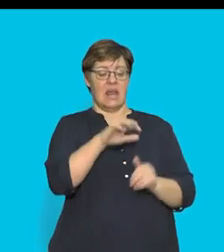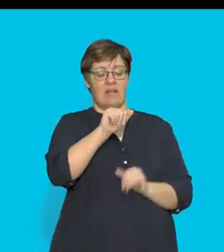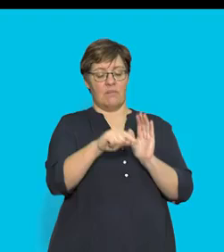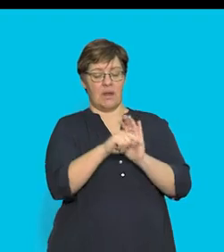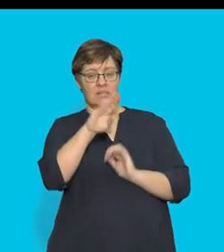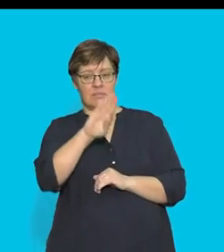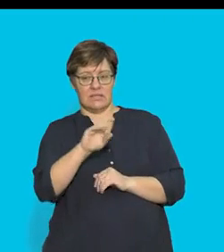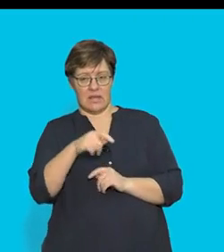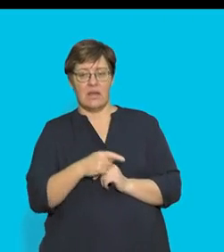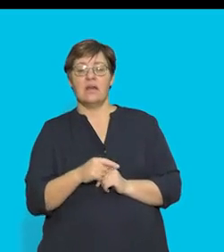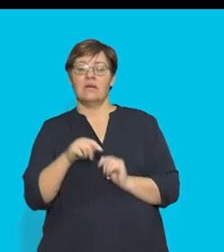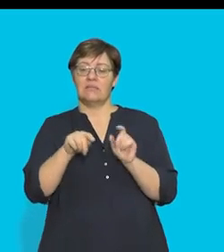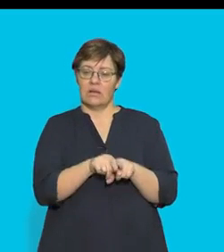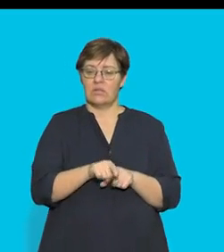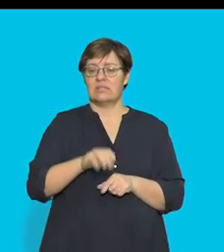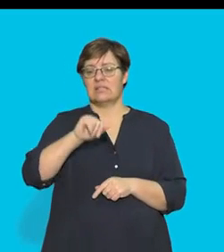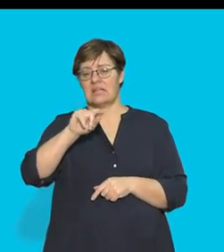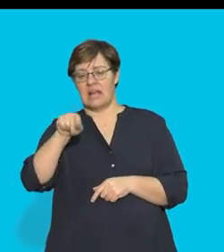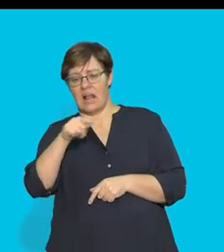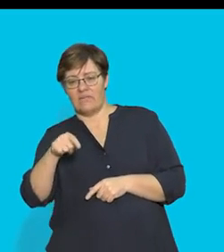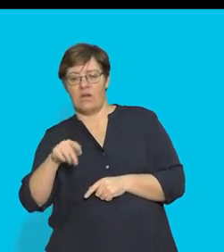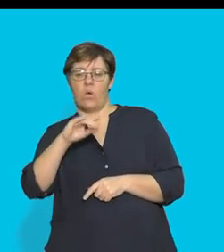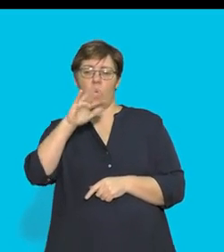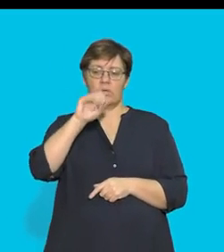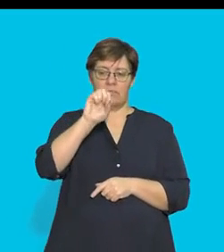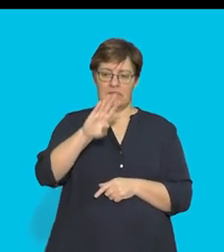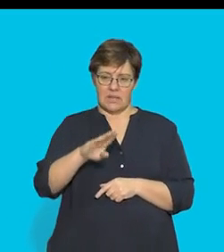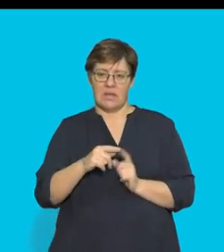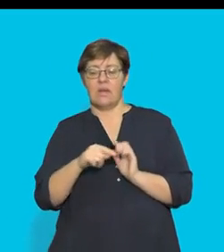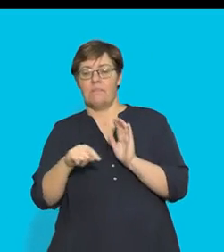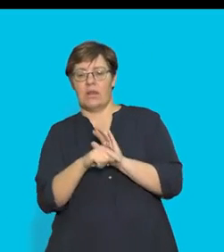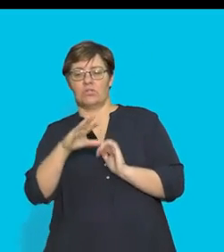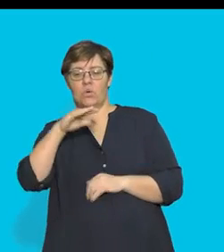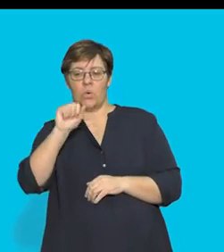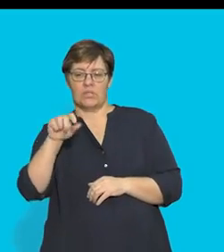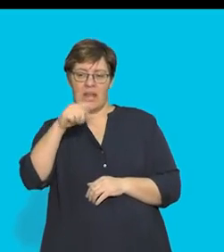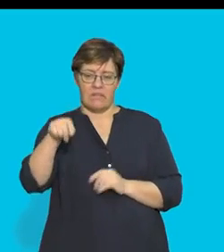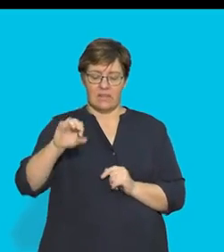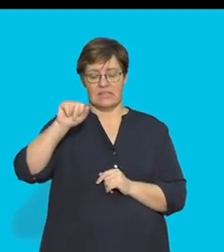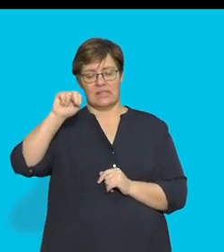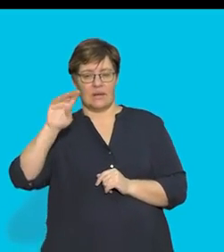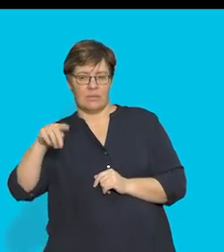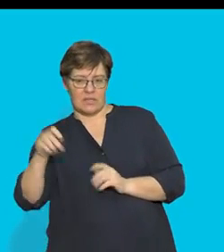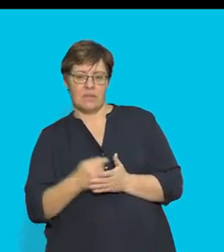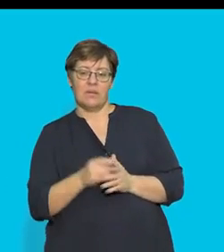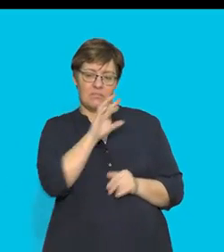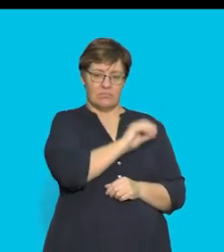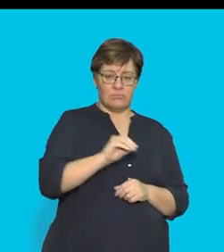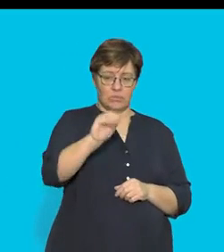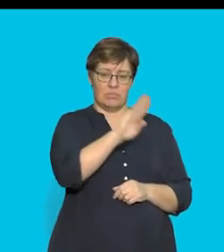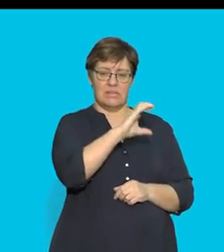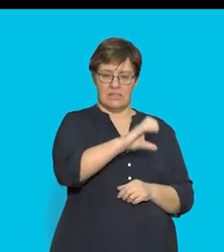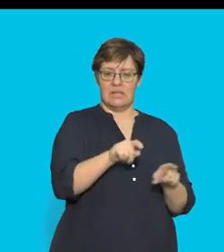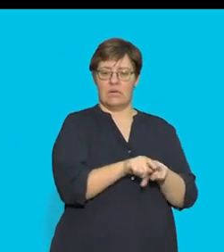beta, cos alpha sine beta. So let's do that. So in other words, it's going to be sine 30 minus y. So it will be sine of 30